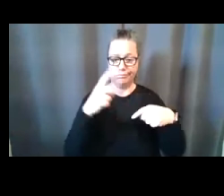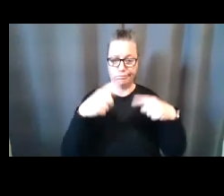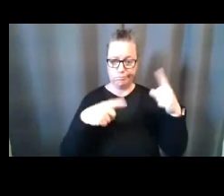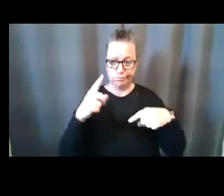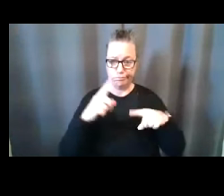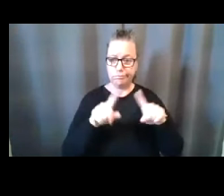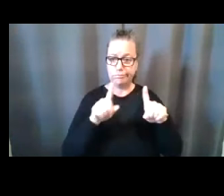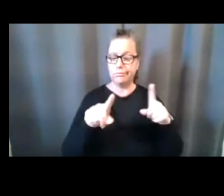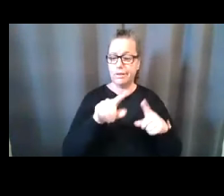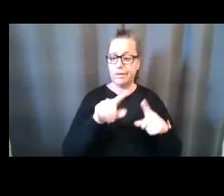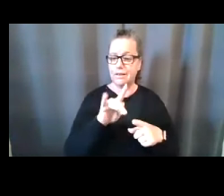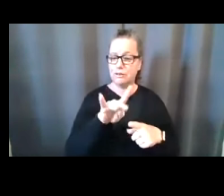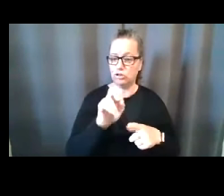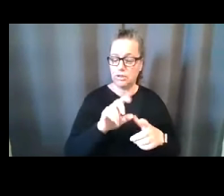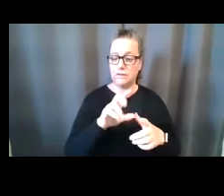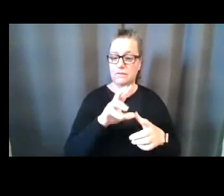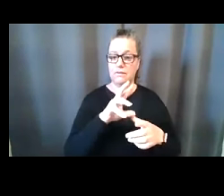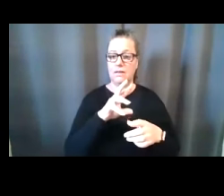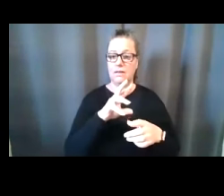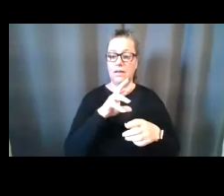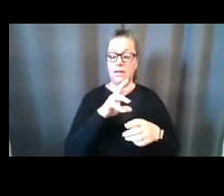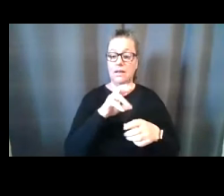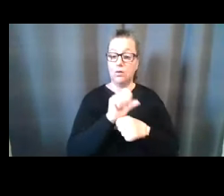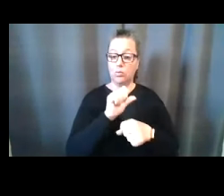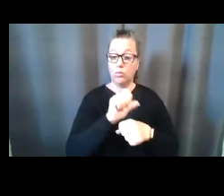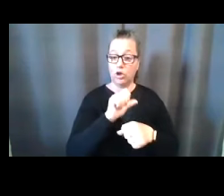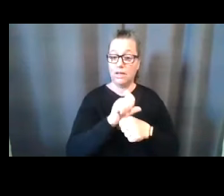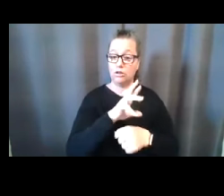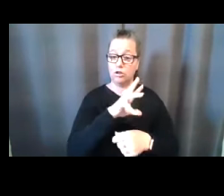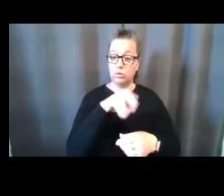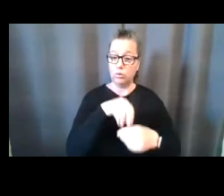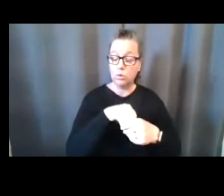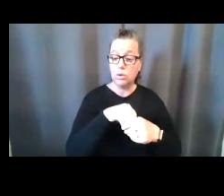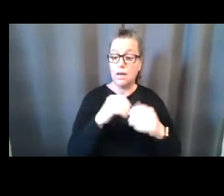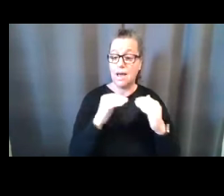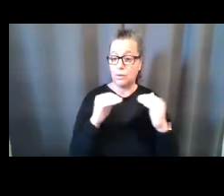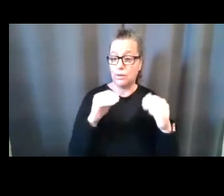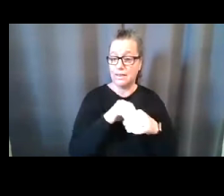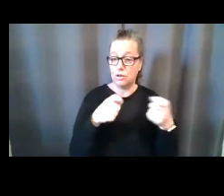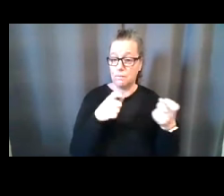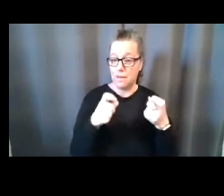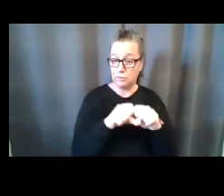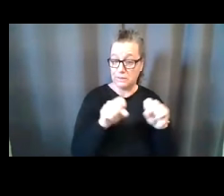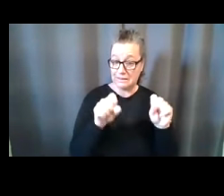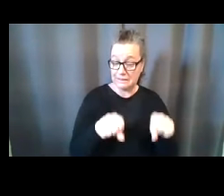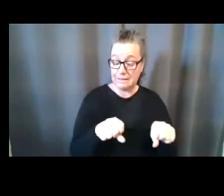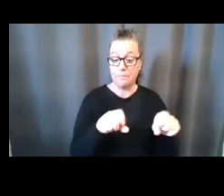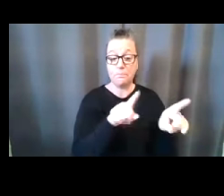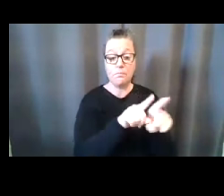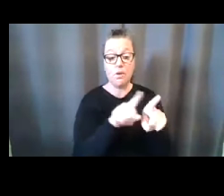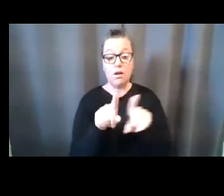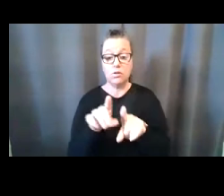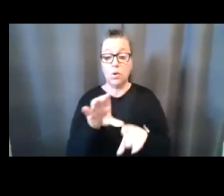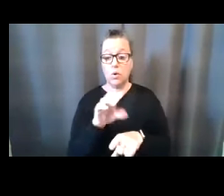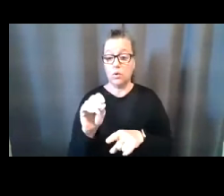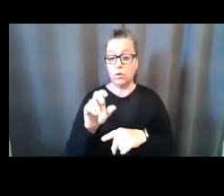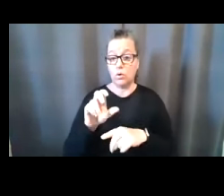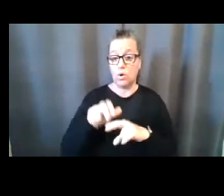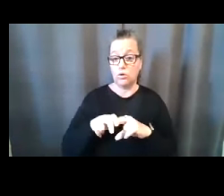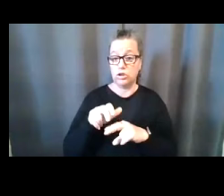initiatives, including work to systematize equity into the management system. In addition to this role, Nate co-chairs Virginia